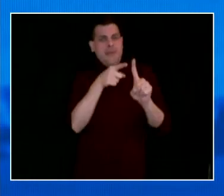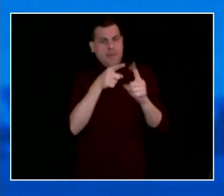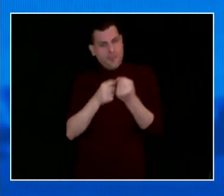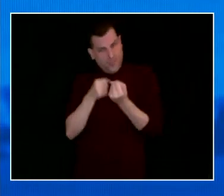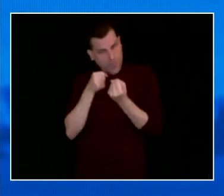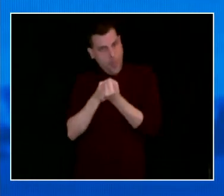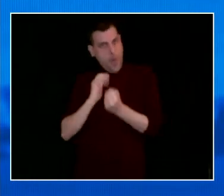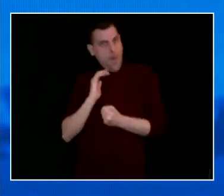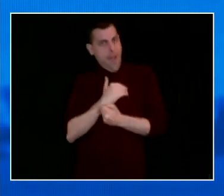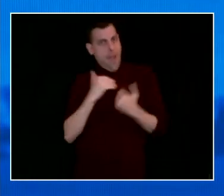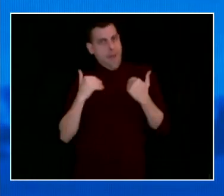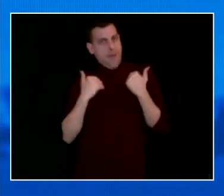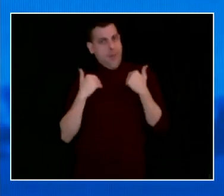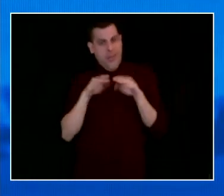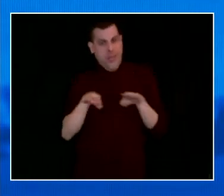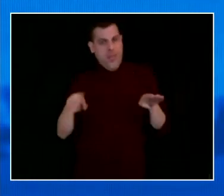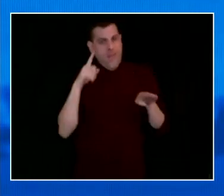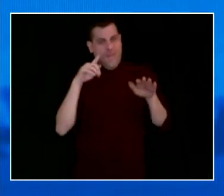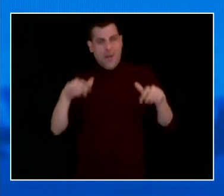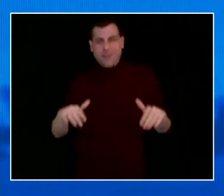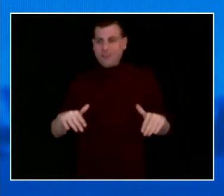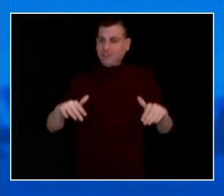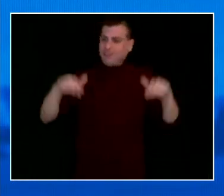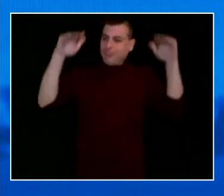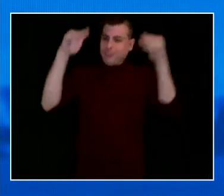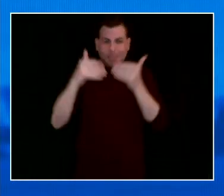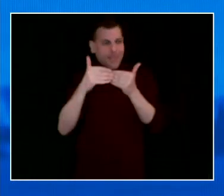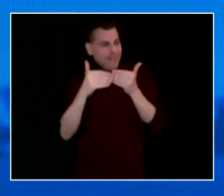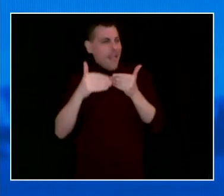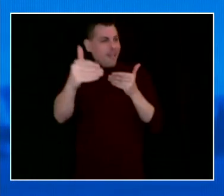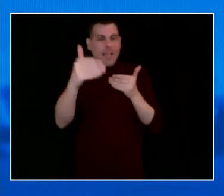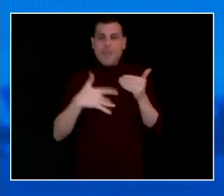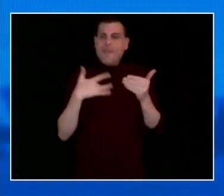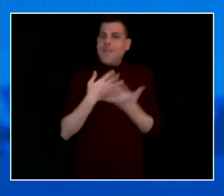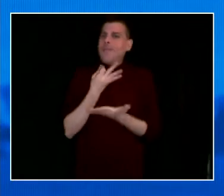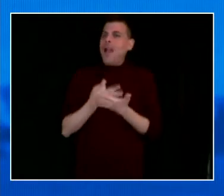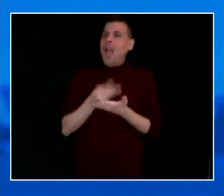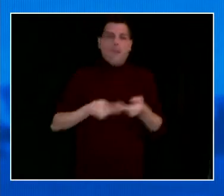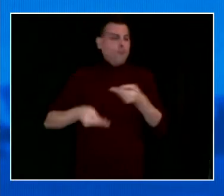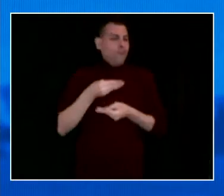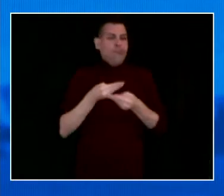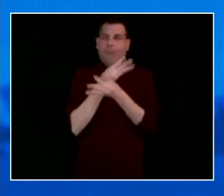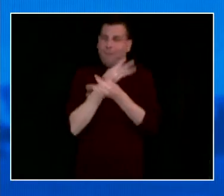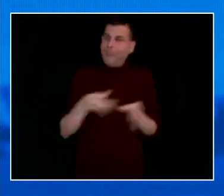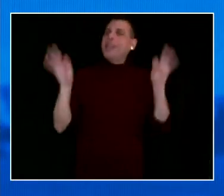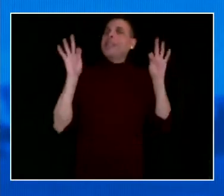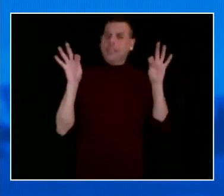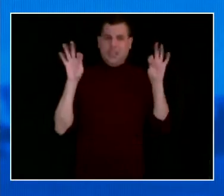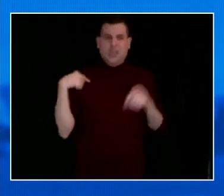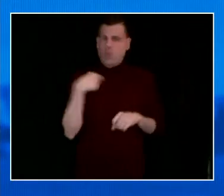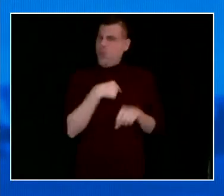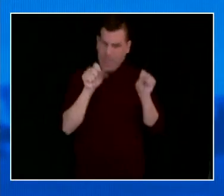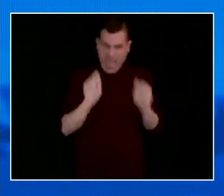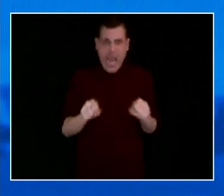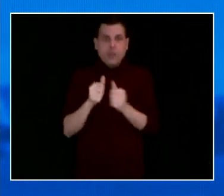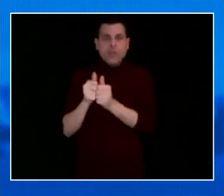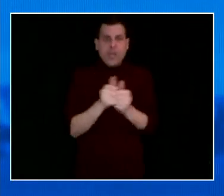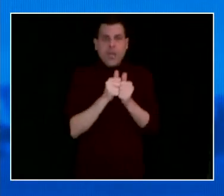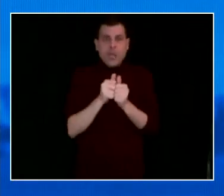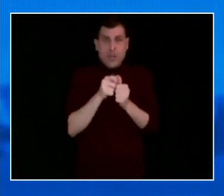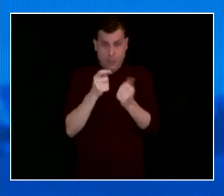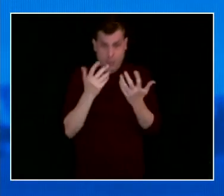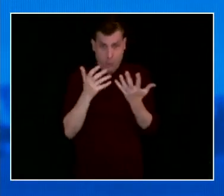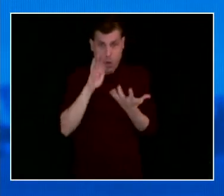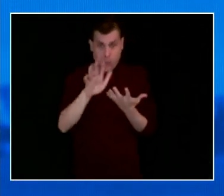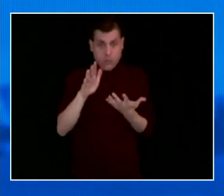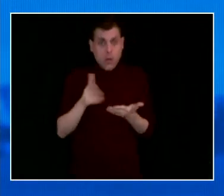up for a lifetime of financial freedom. We can do this together. Let's make this happen. You want to get your baby off your